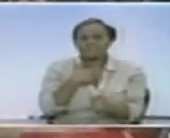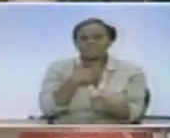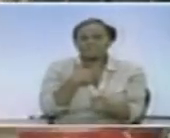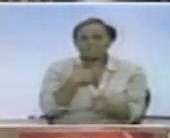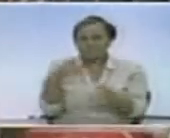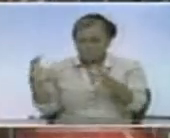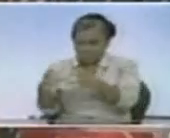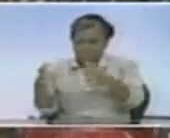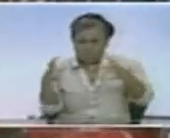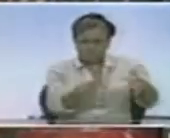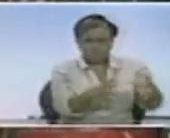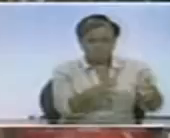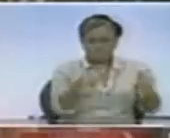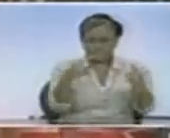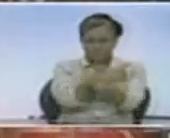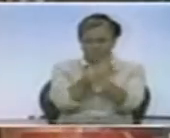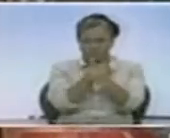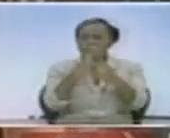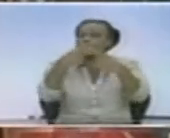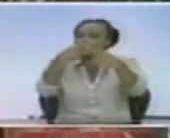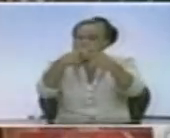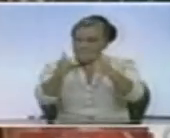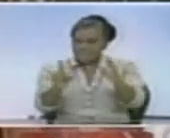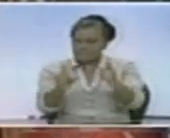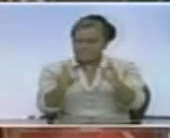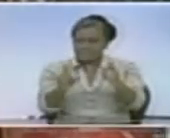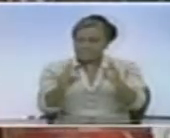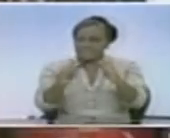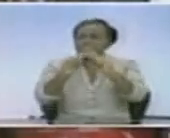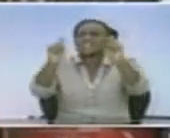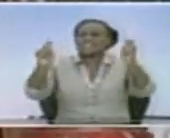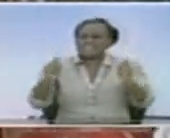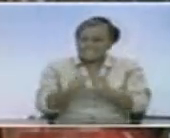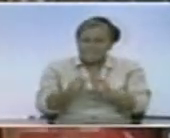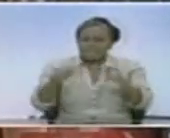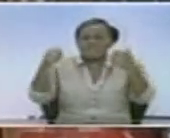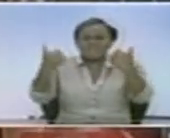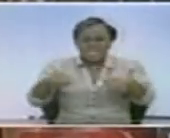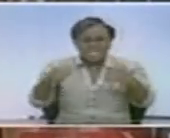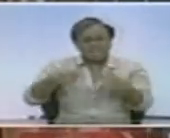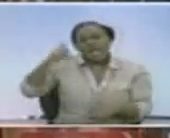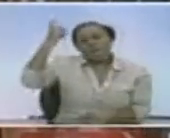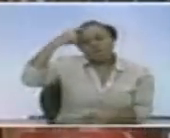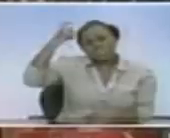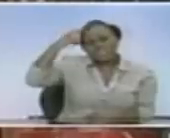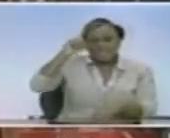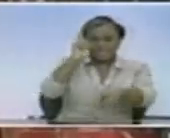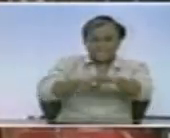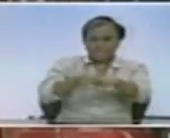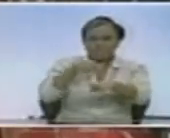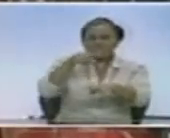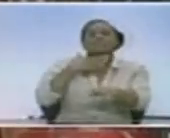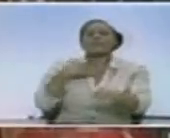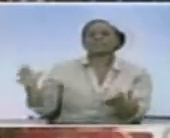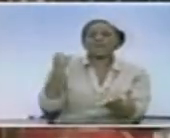groupings. Groupings, yep. in the country, yep. But tribe is never taken into consideration when you employ